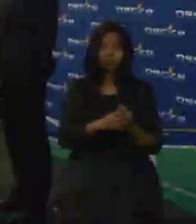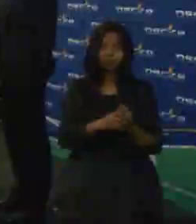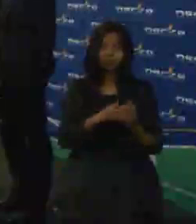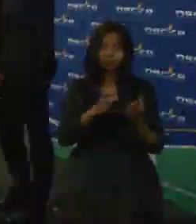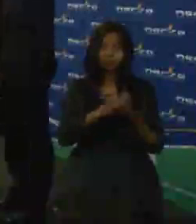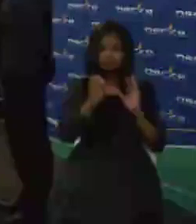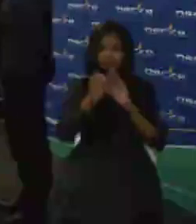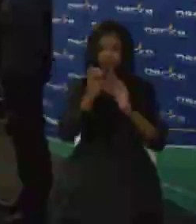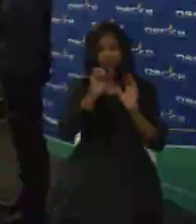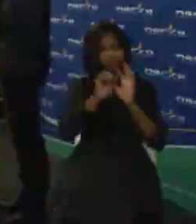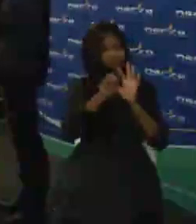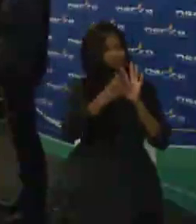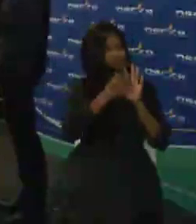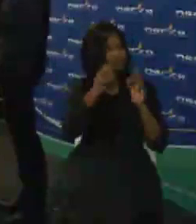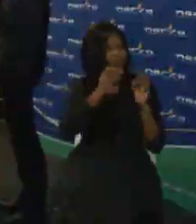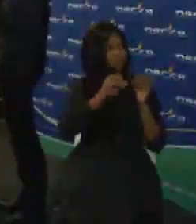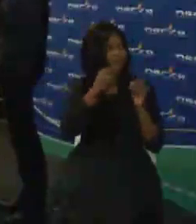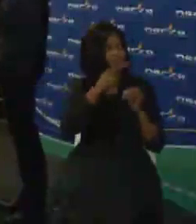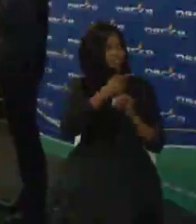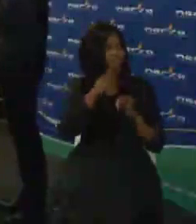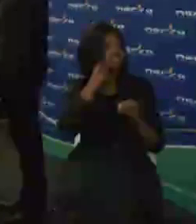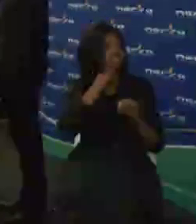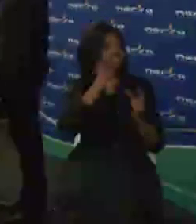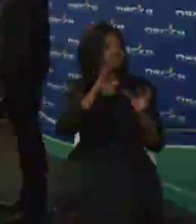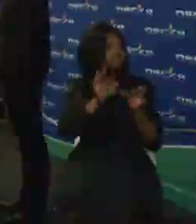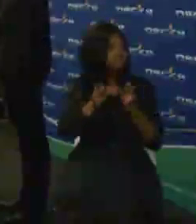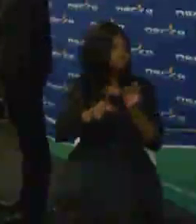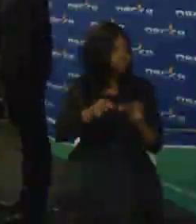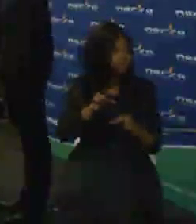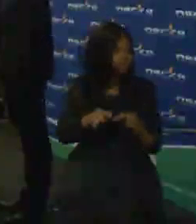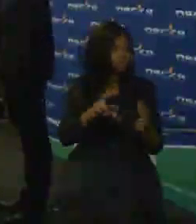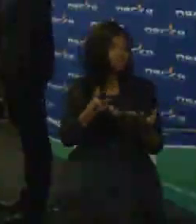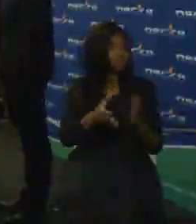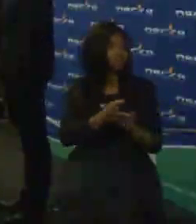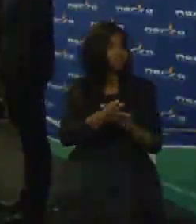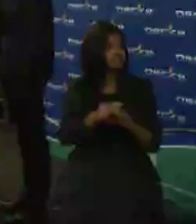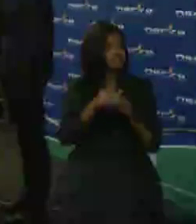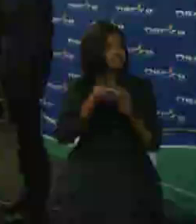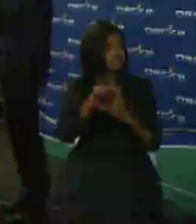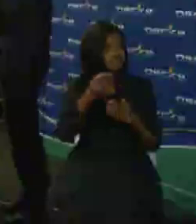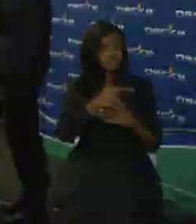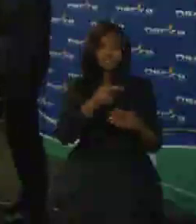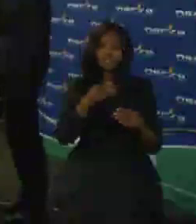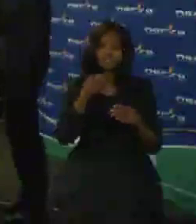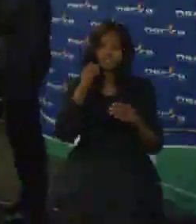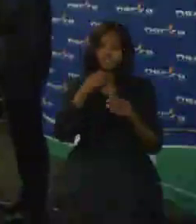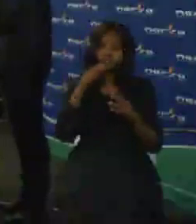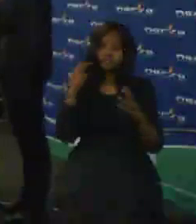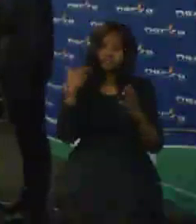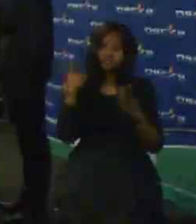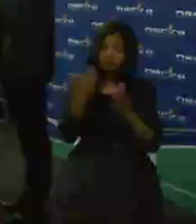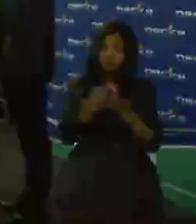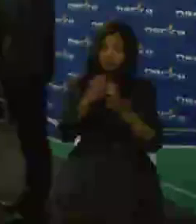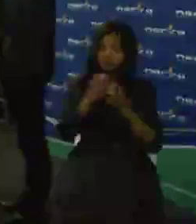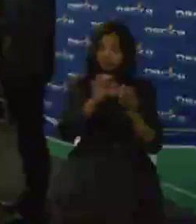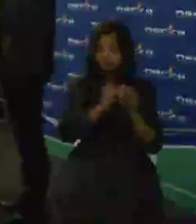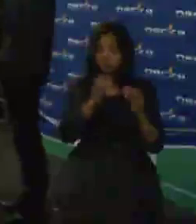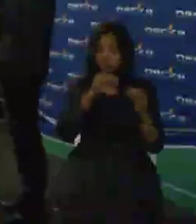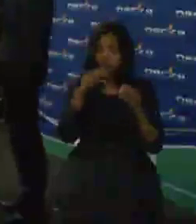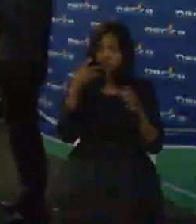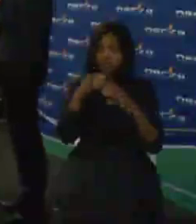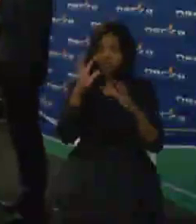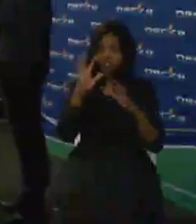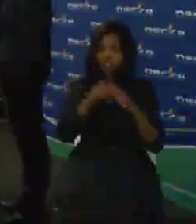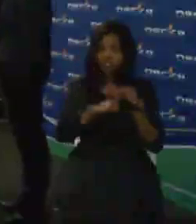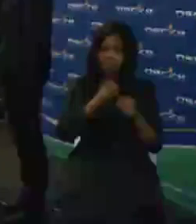The slide that I wanted to move to was this, and that was to demonstrate through this that effectively when we have modeled over the last 10 years, we've gone back and